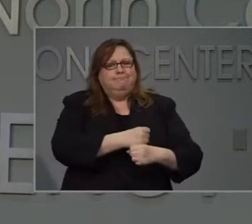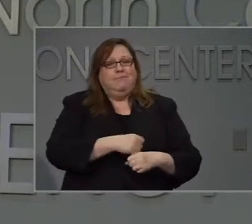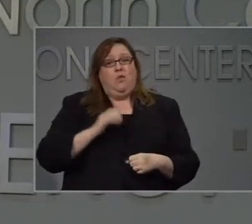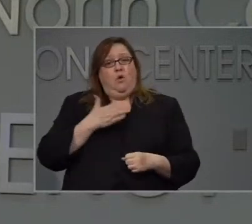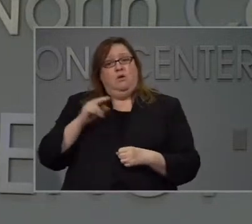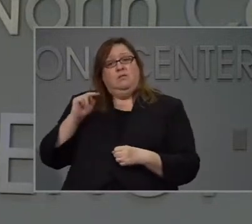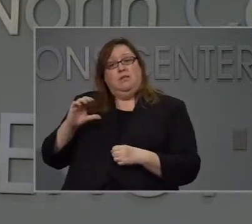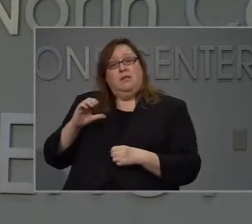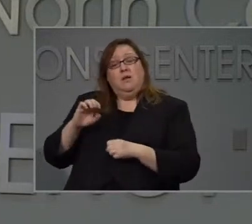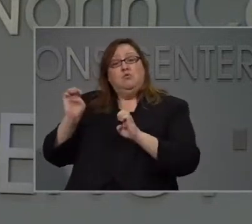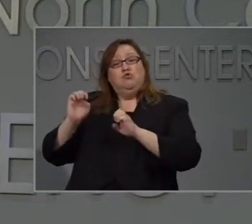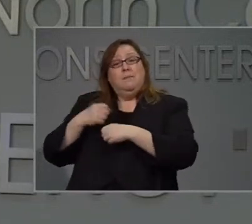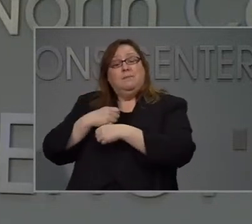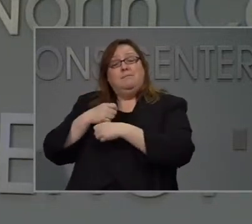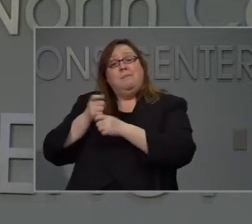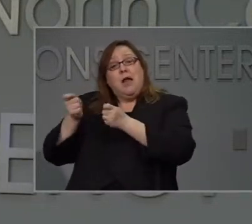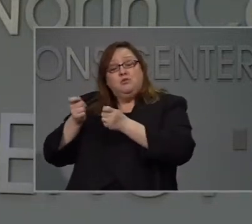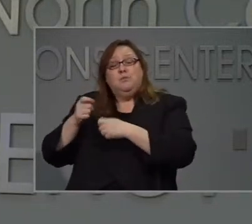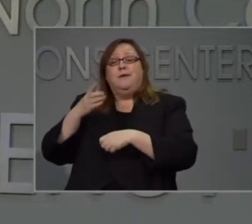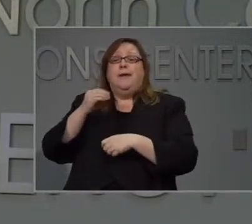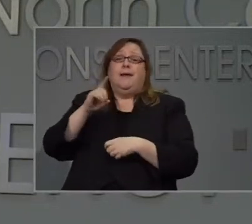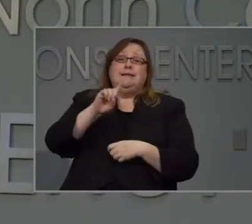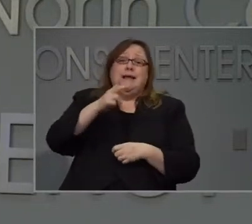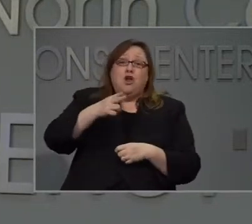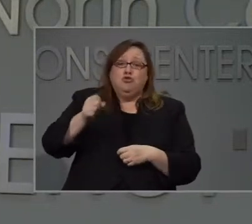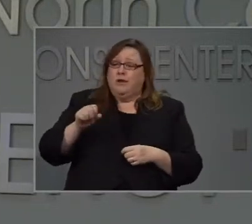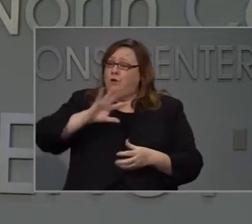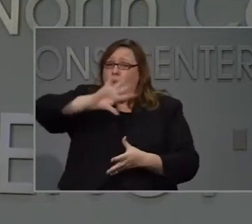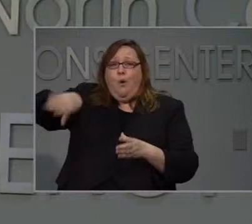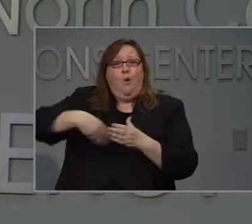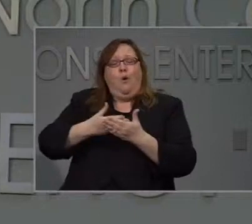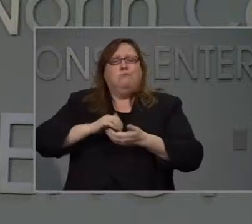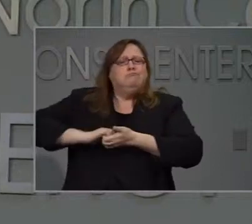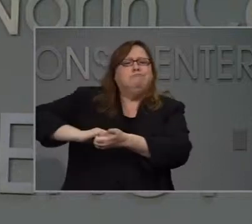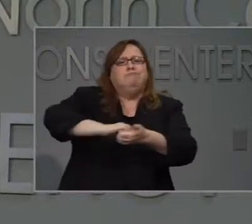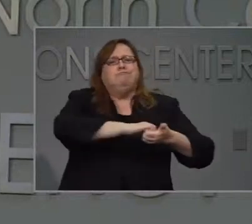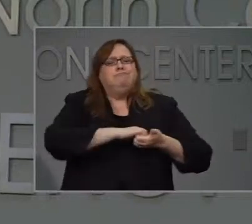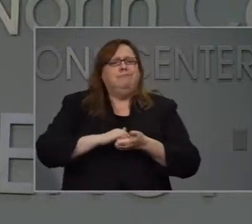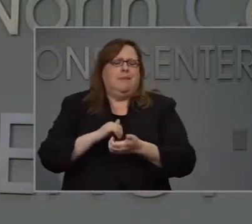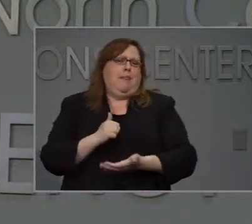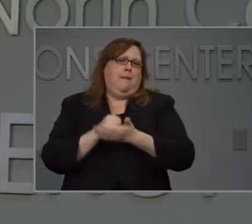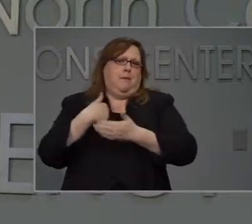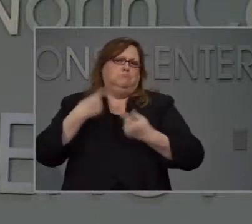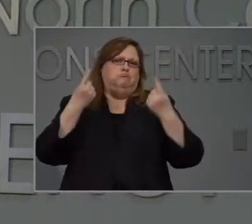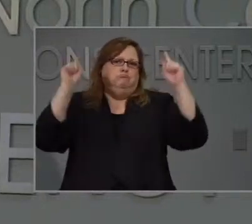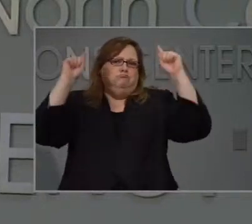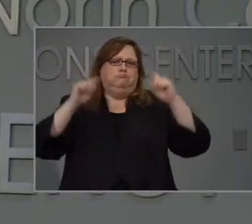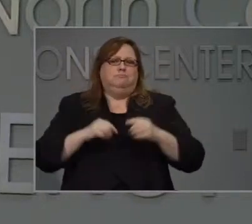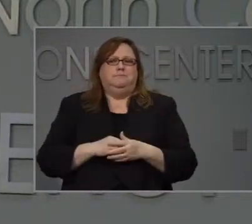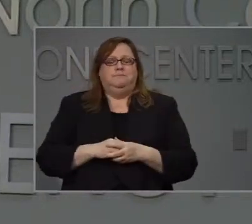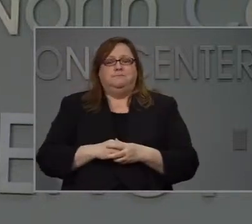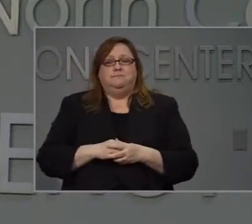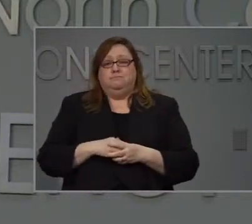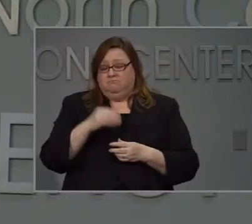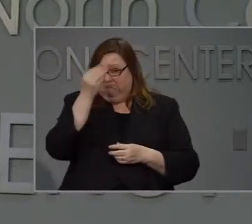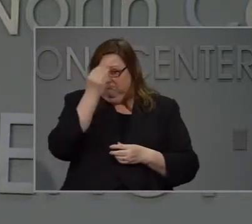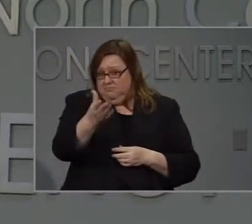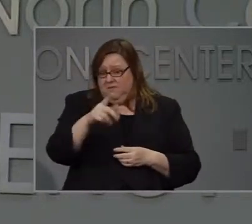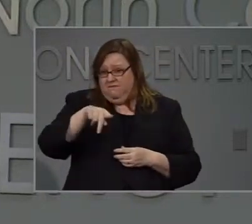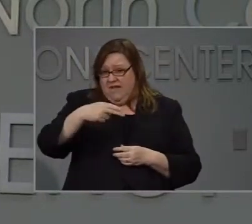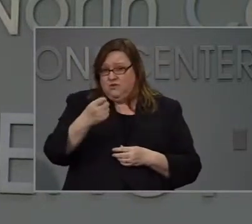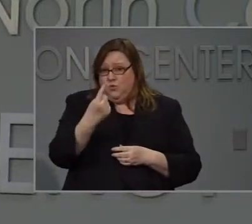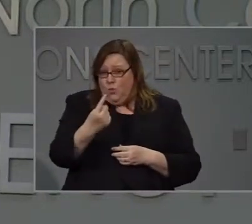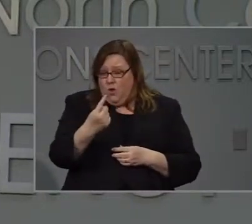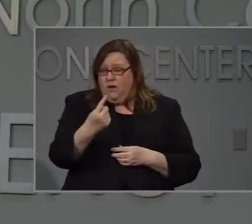and our Department of Health and Human Services. Phase 1 which still includes a modified